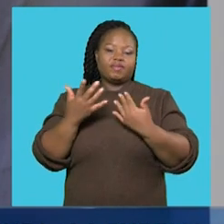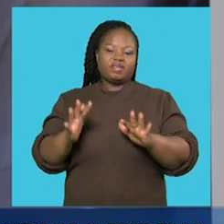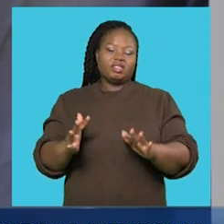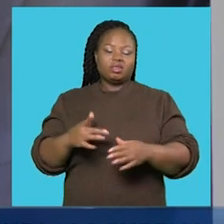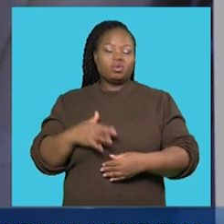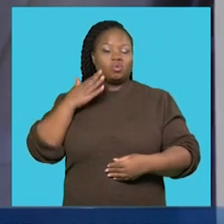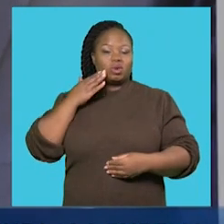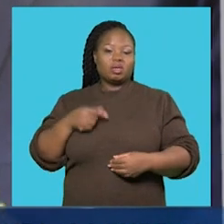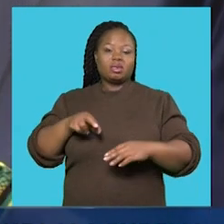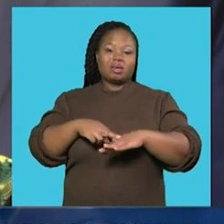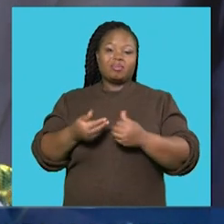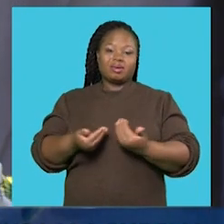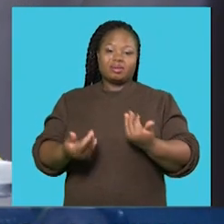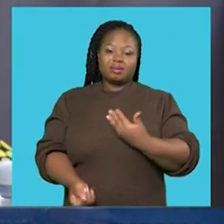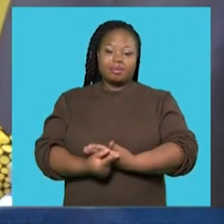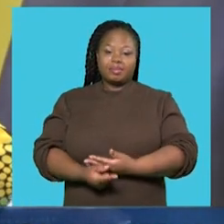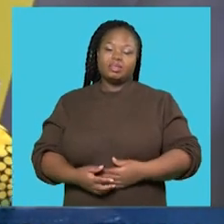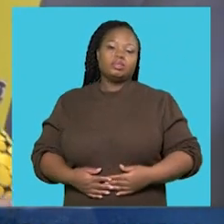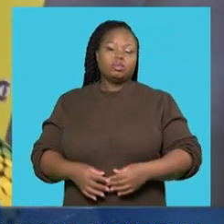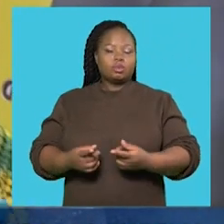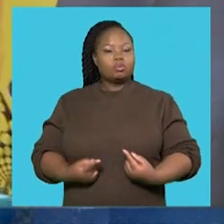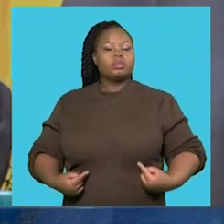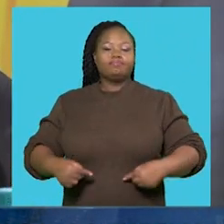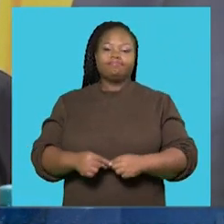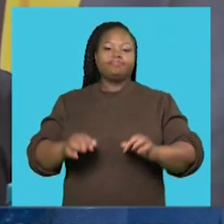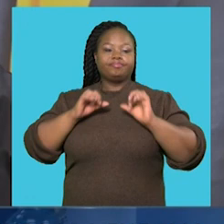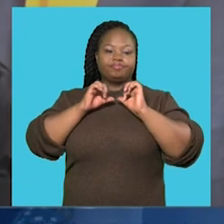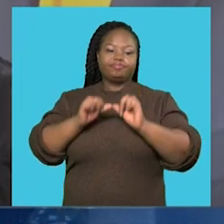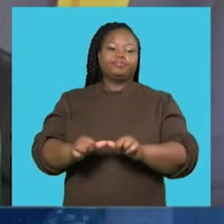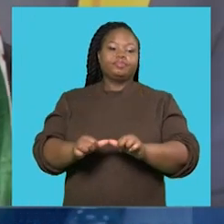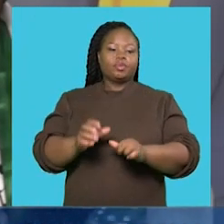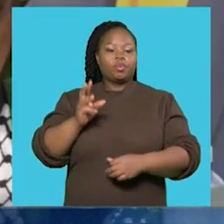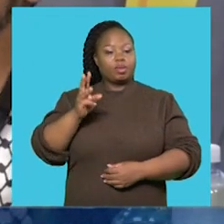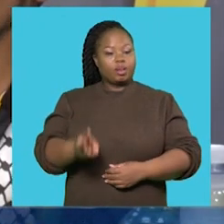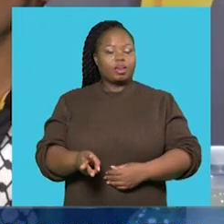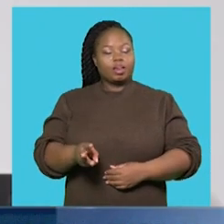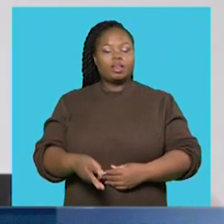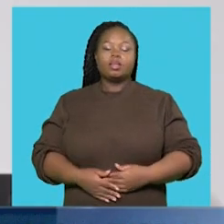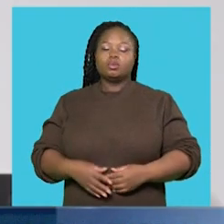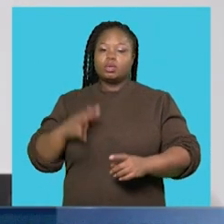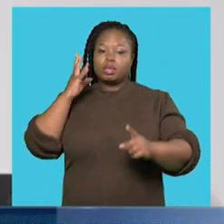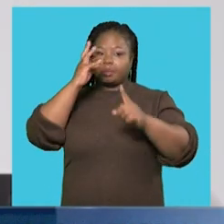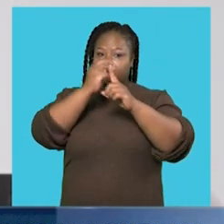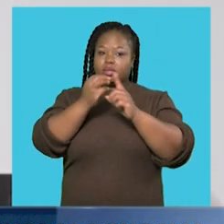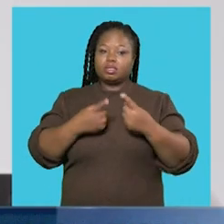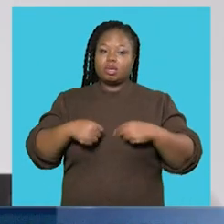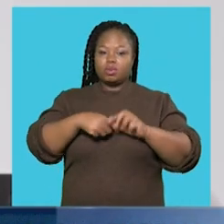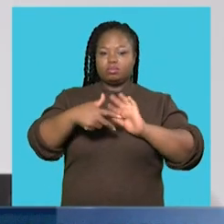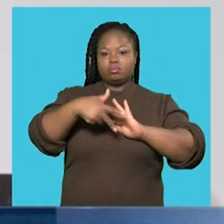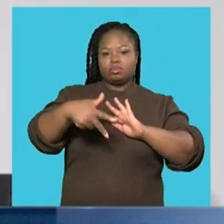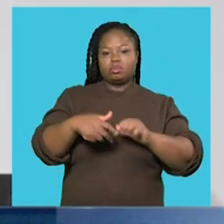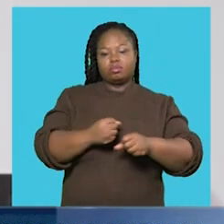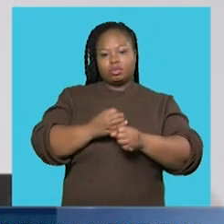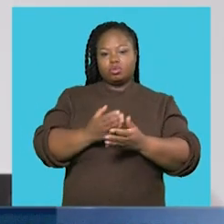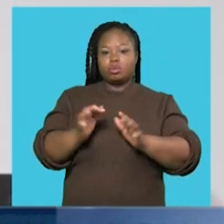of the struggle against apartheid. We will continue with our adopted mission of building a